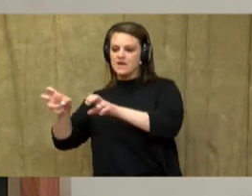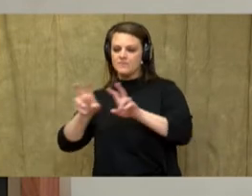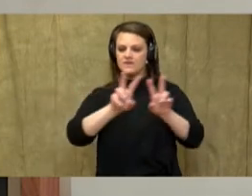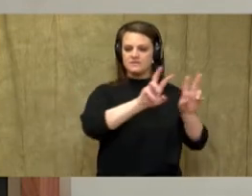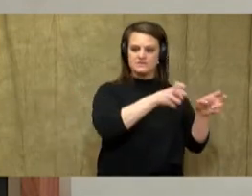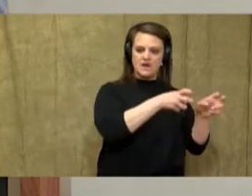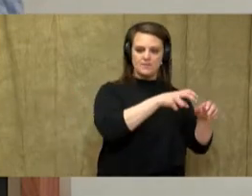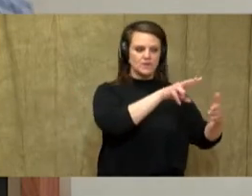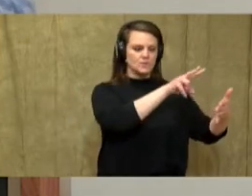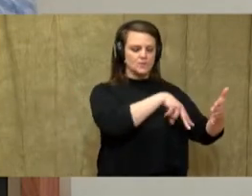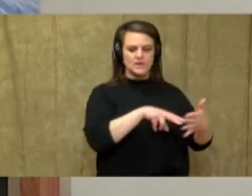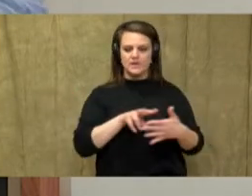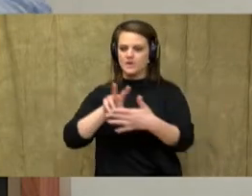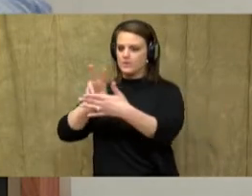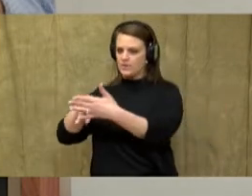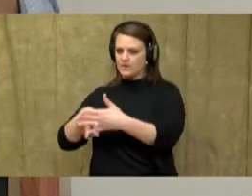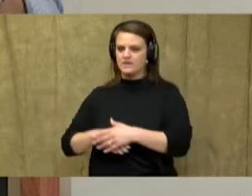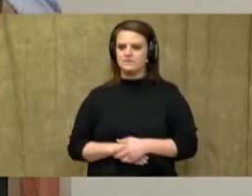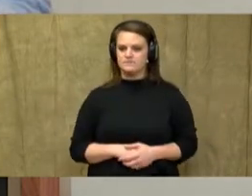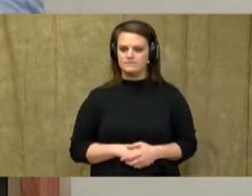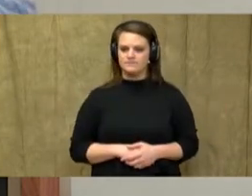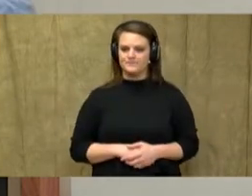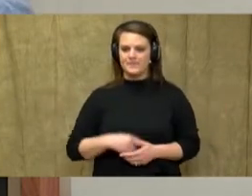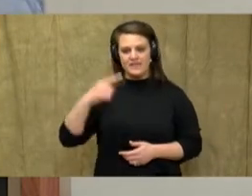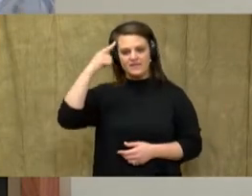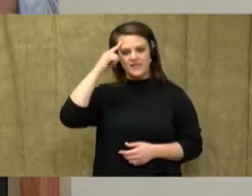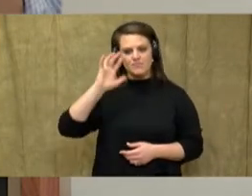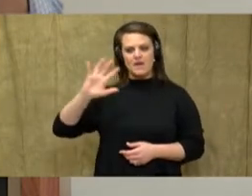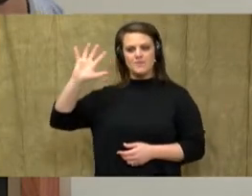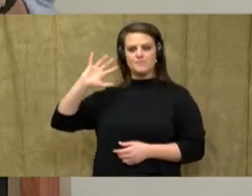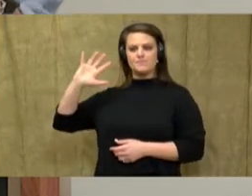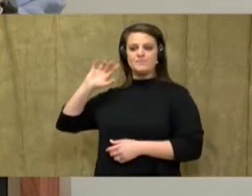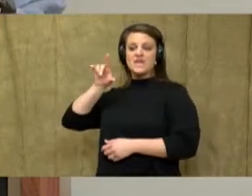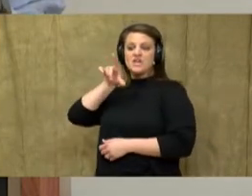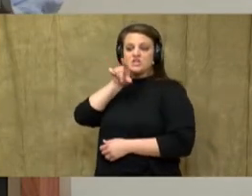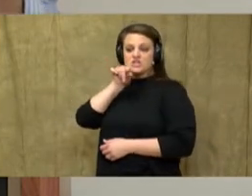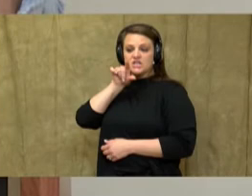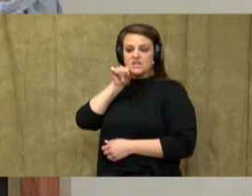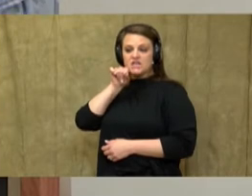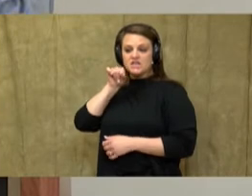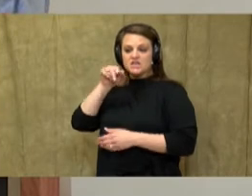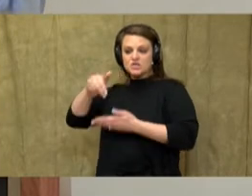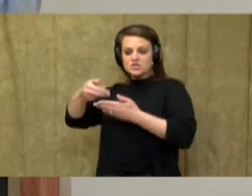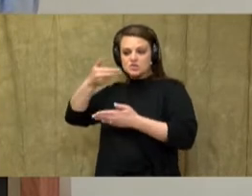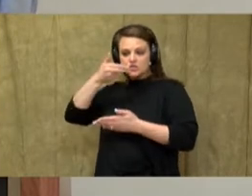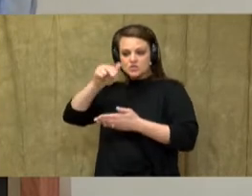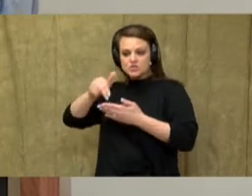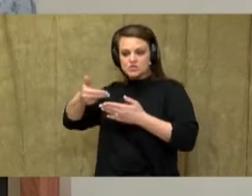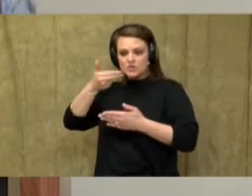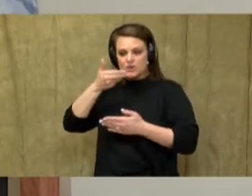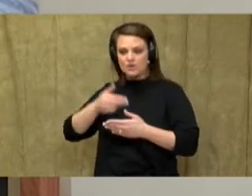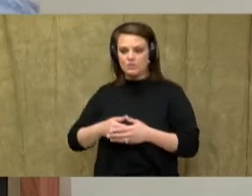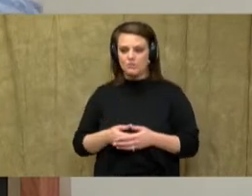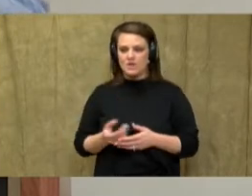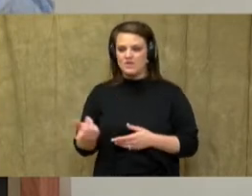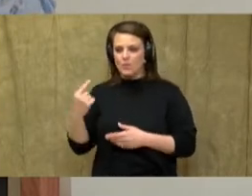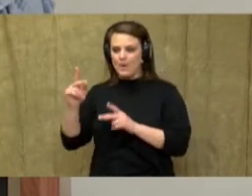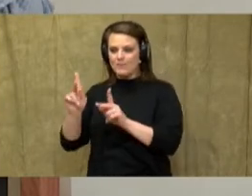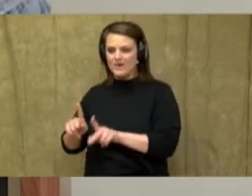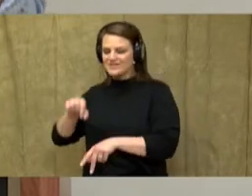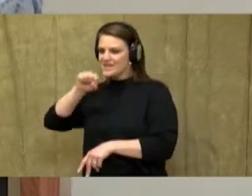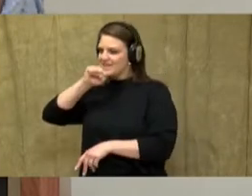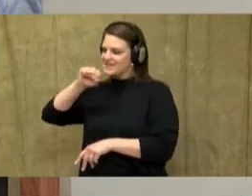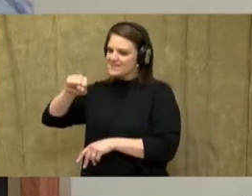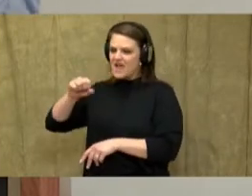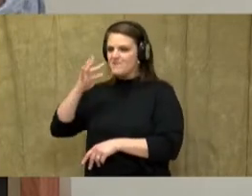reading. Think back to when we talked about, when I gave the example of the chicken noodle soup, and you had the one person who talked about it